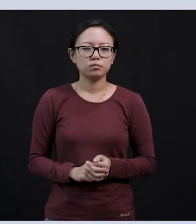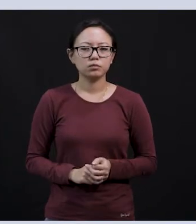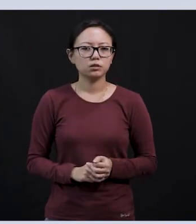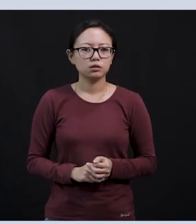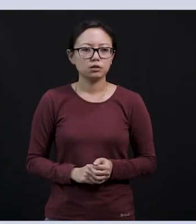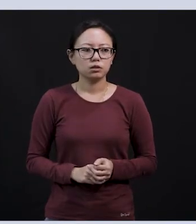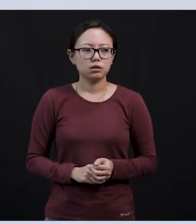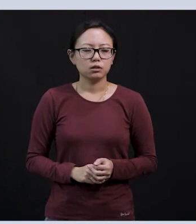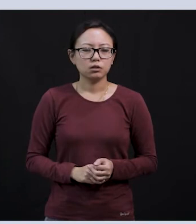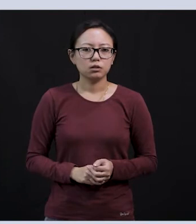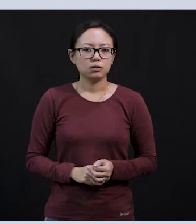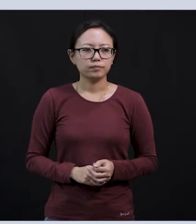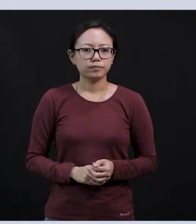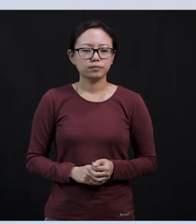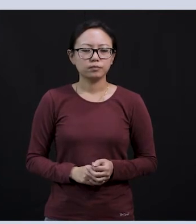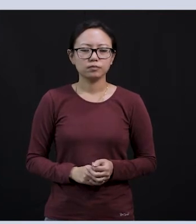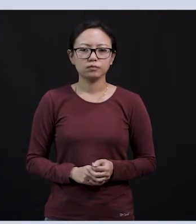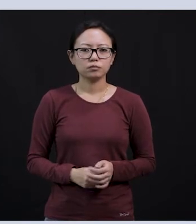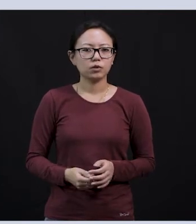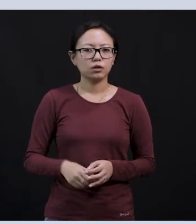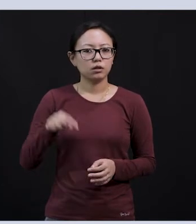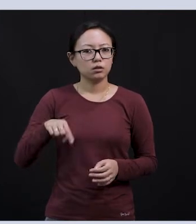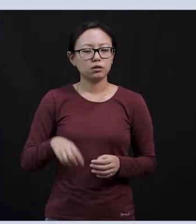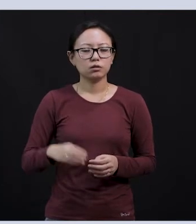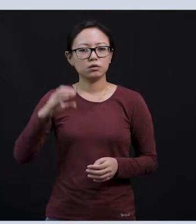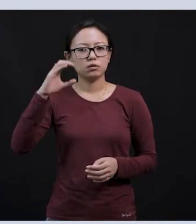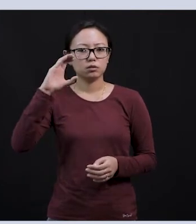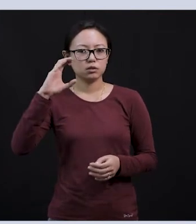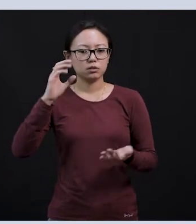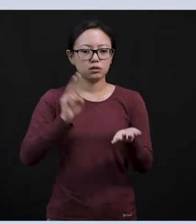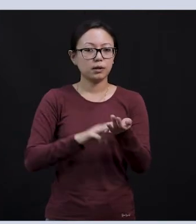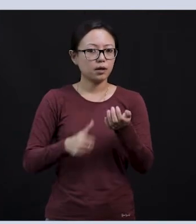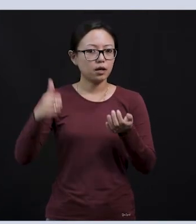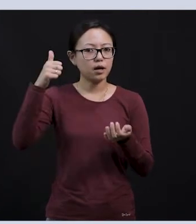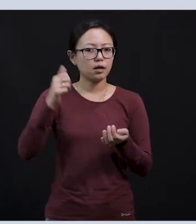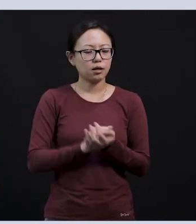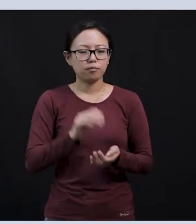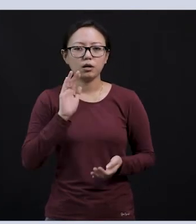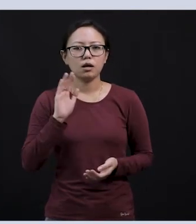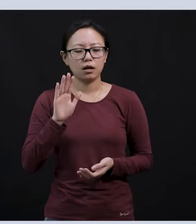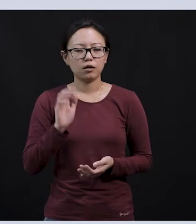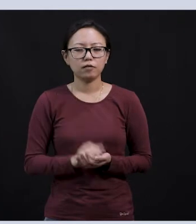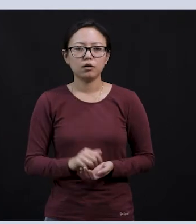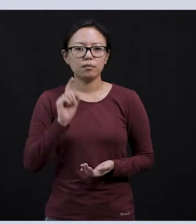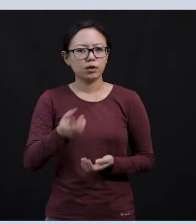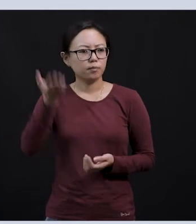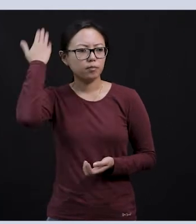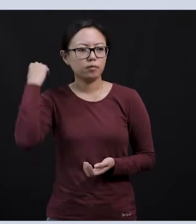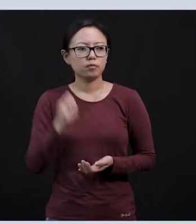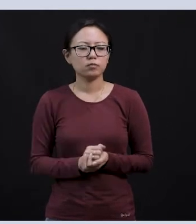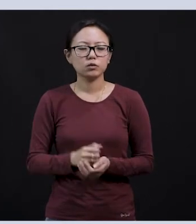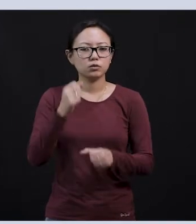ministers administering, earlier it was the governors. And the migration of skilled workers and traders to the safe